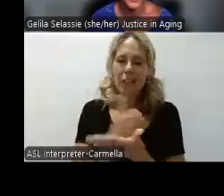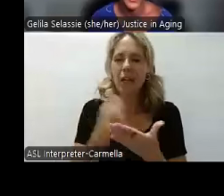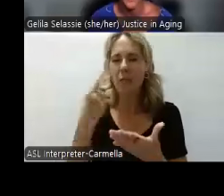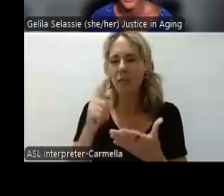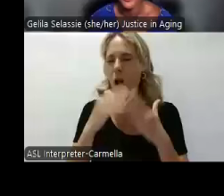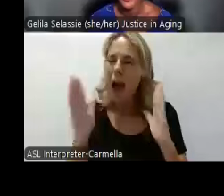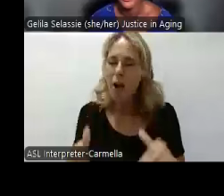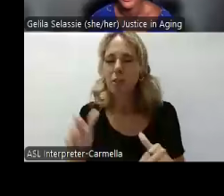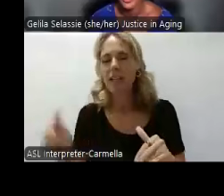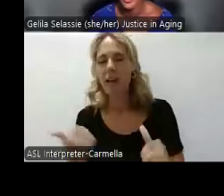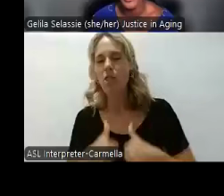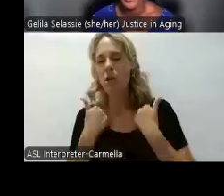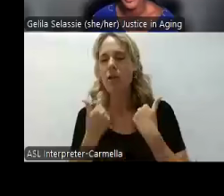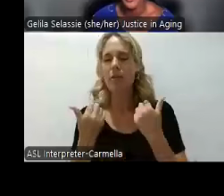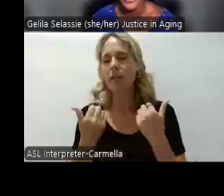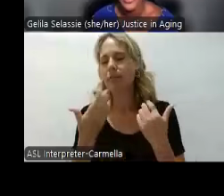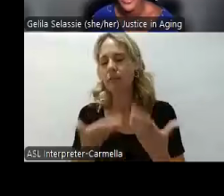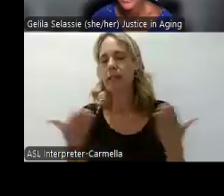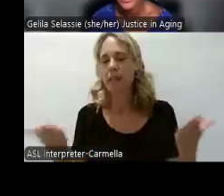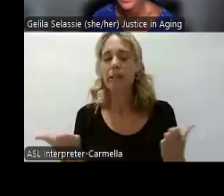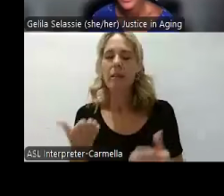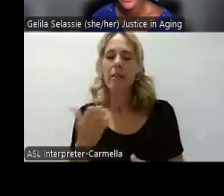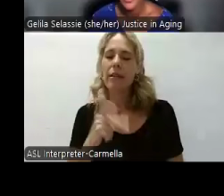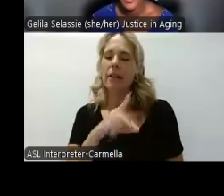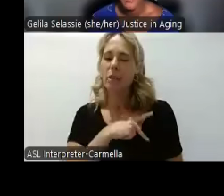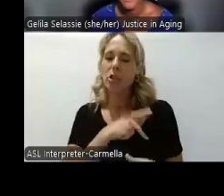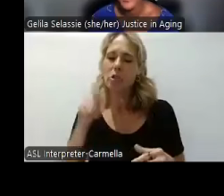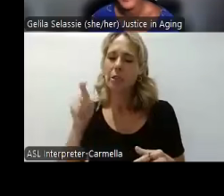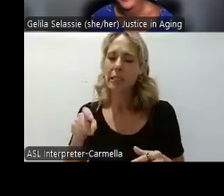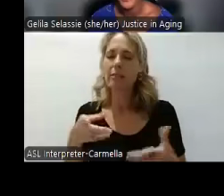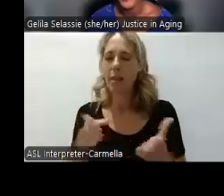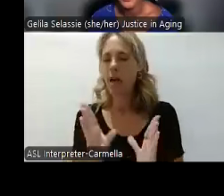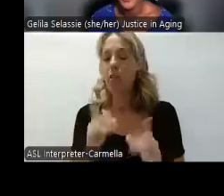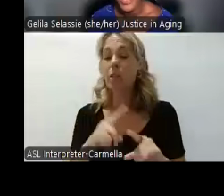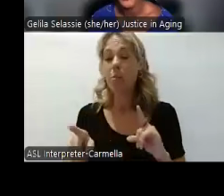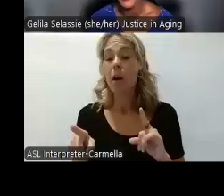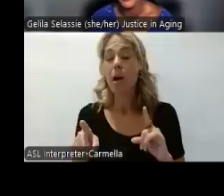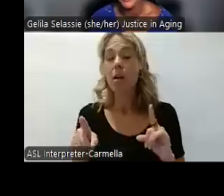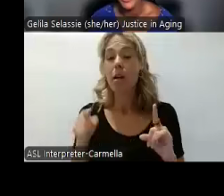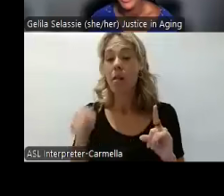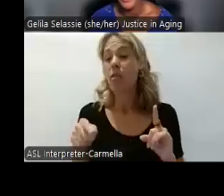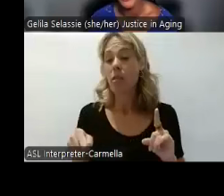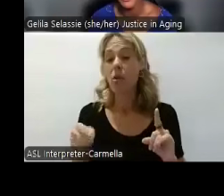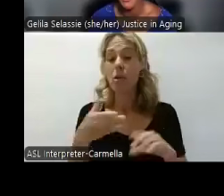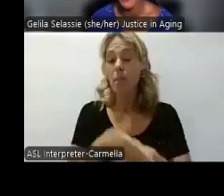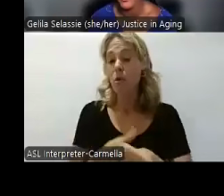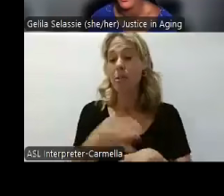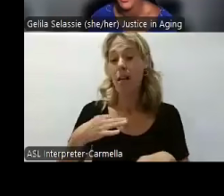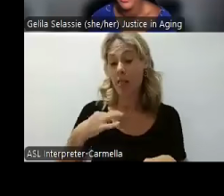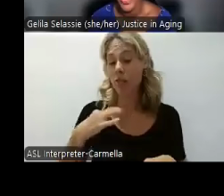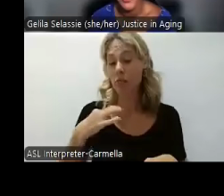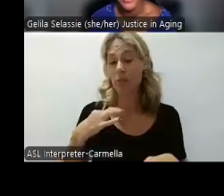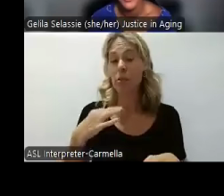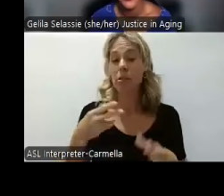like the nursing home personal needs allowance. But these post-eligibility payments,